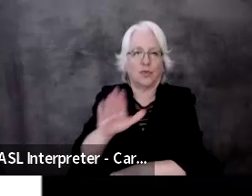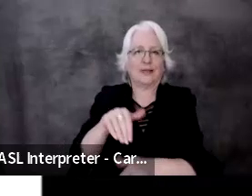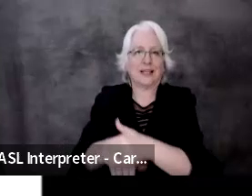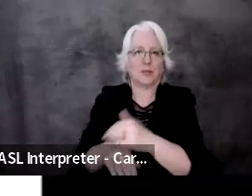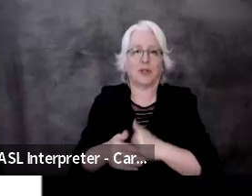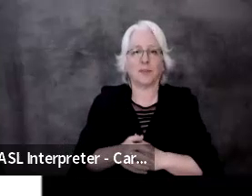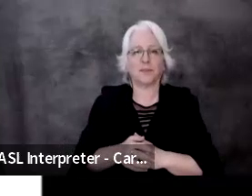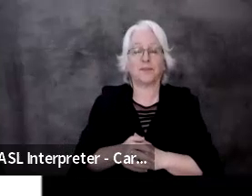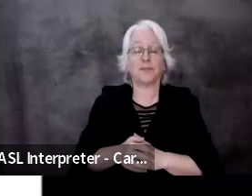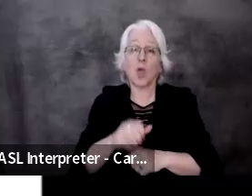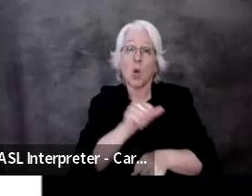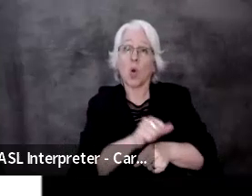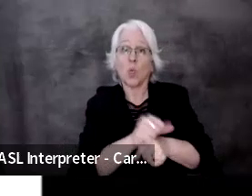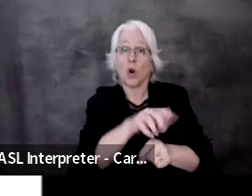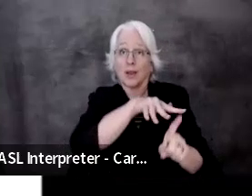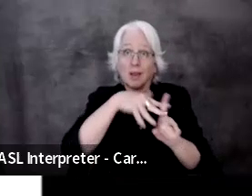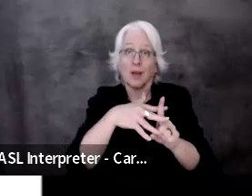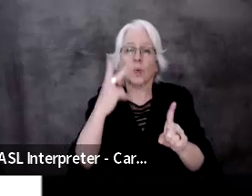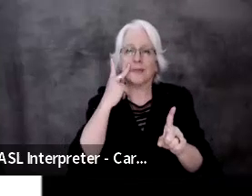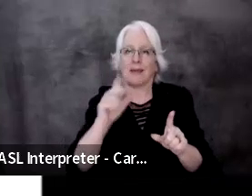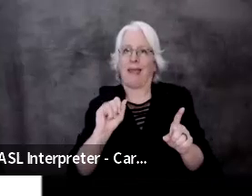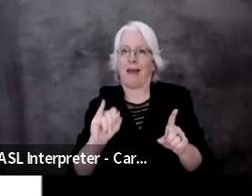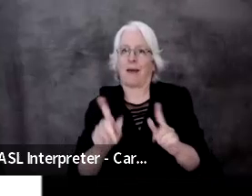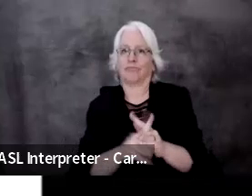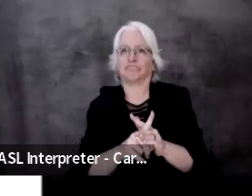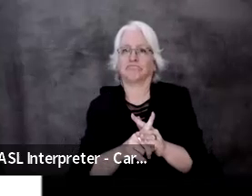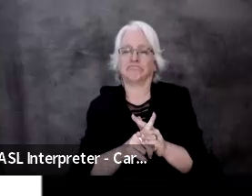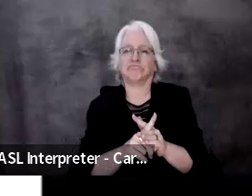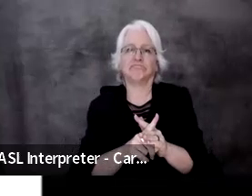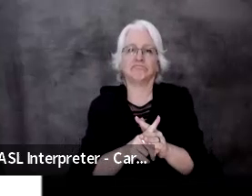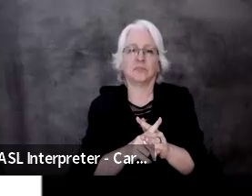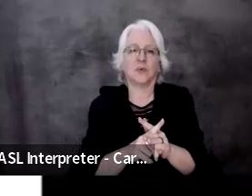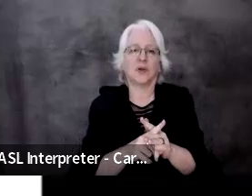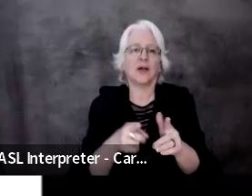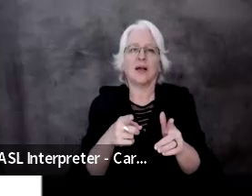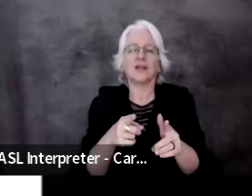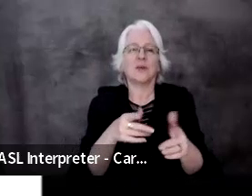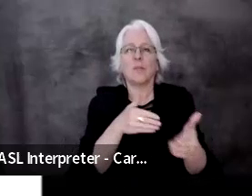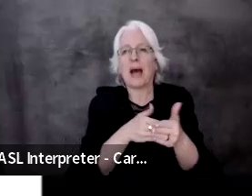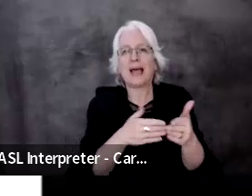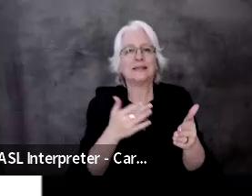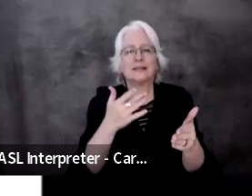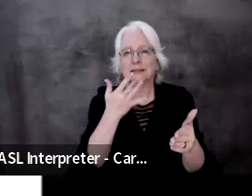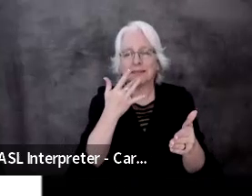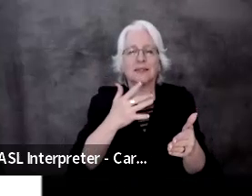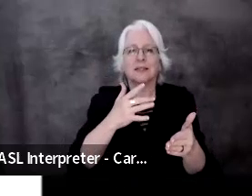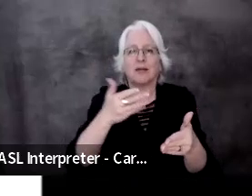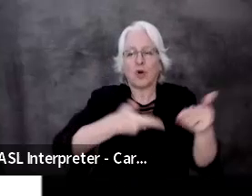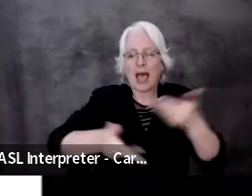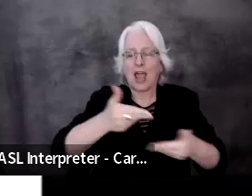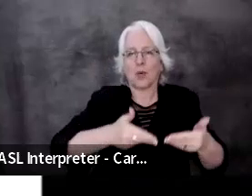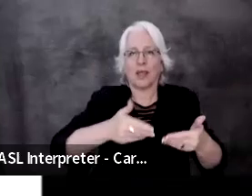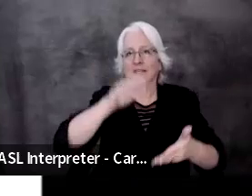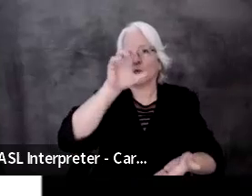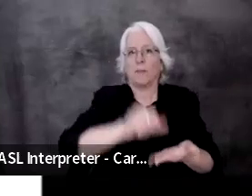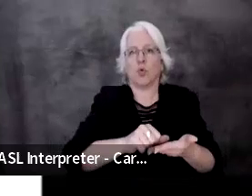in the workplace, we see AI taking effect, tools that remove biases of hiring. All right. And one of the